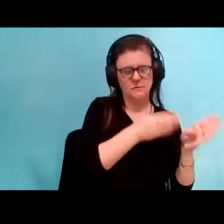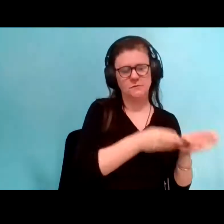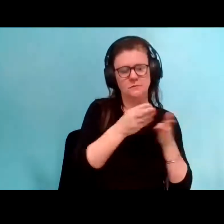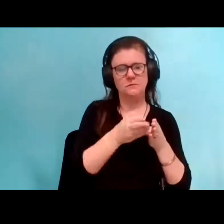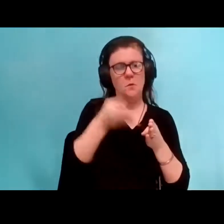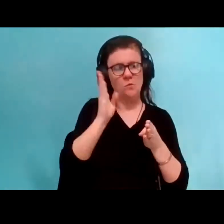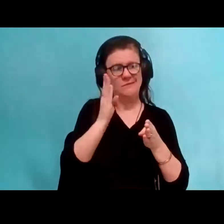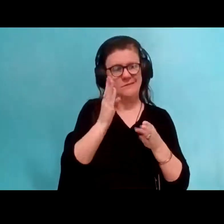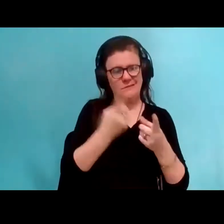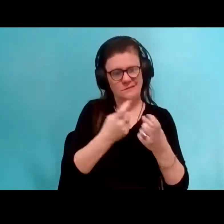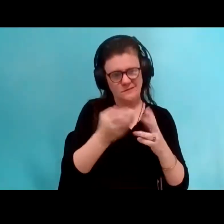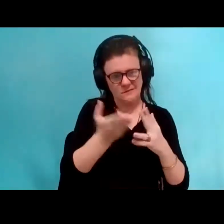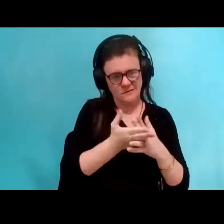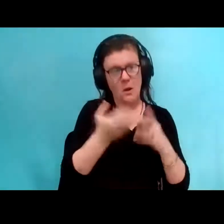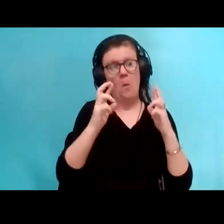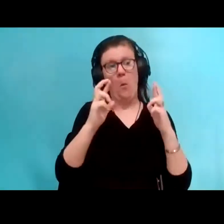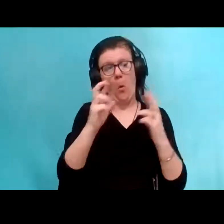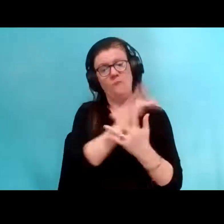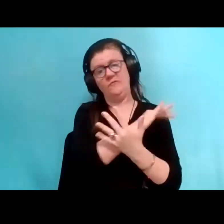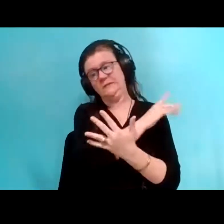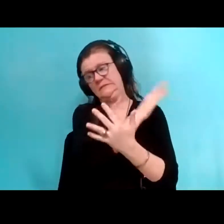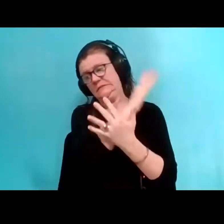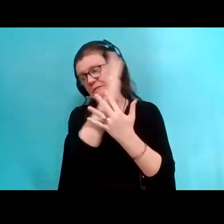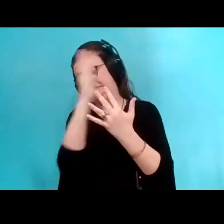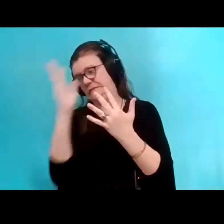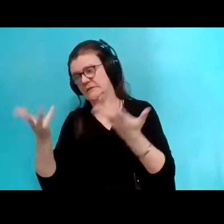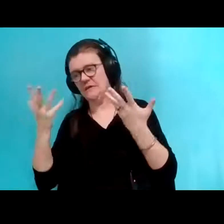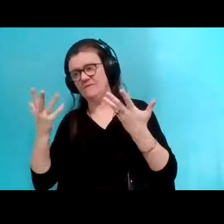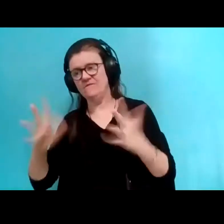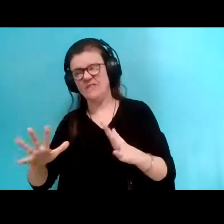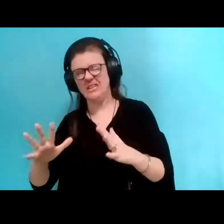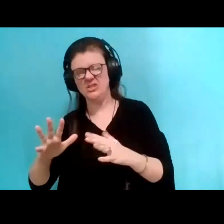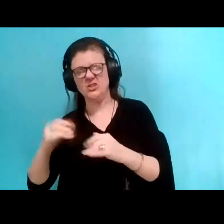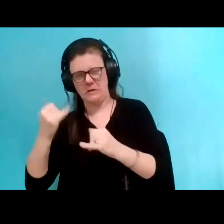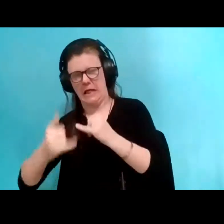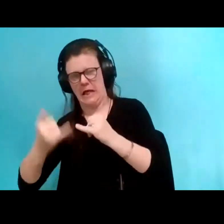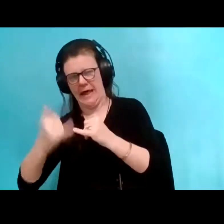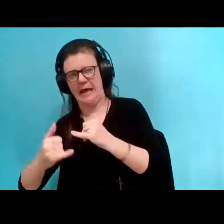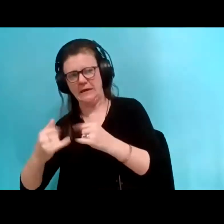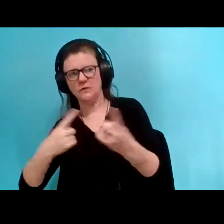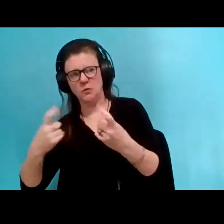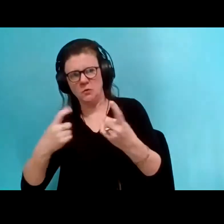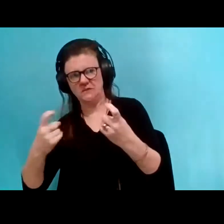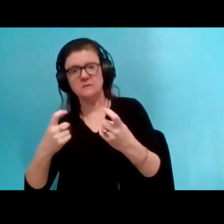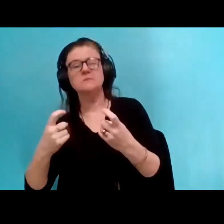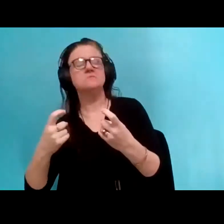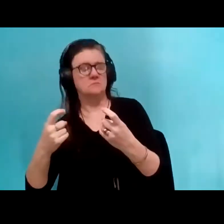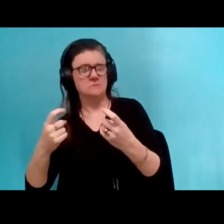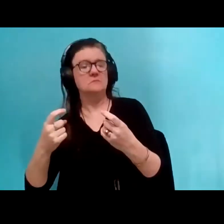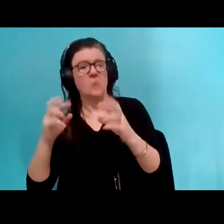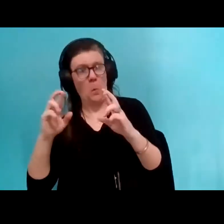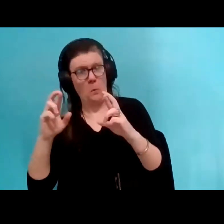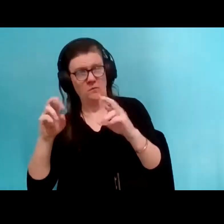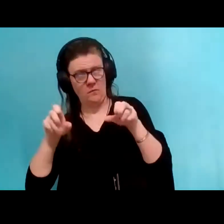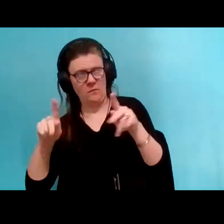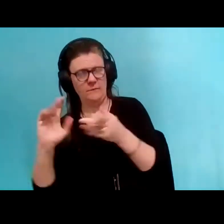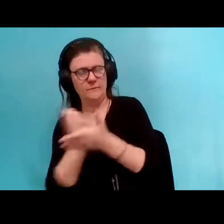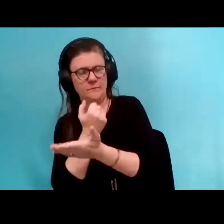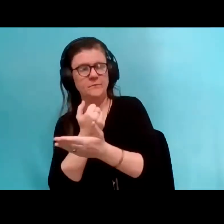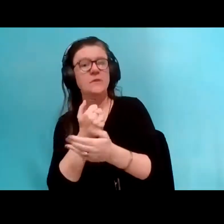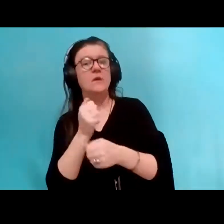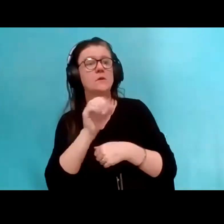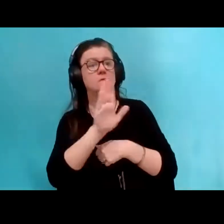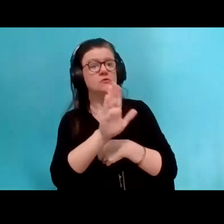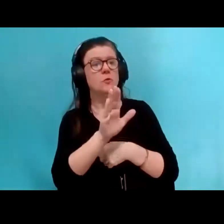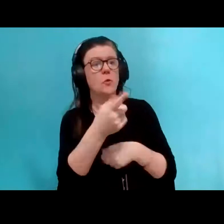hopefully have some time for questions around all the presentations at the end. So please do fire those questions away in the Q&A that you can find at